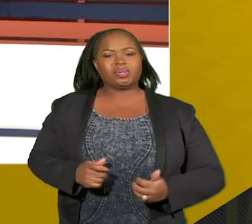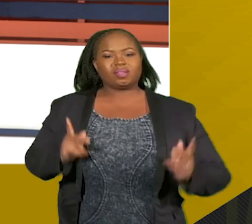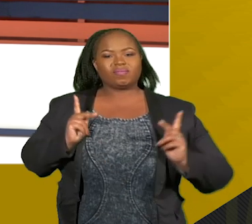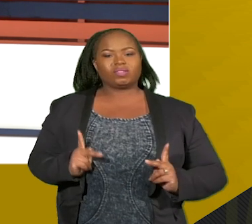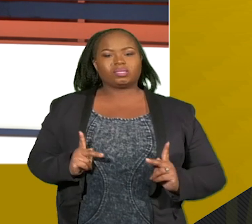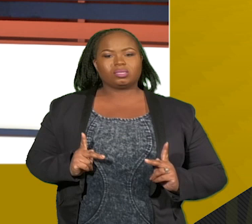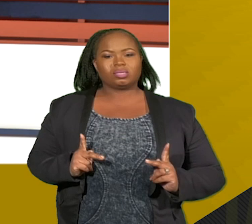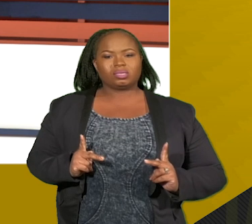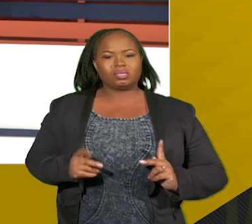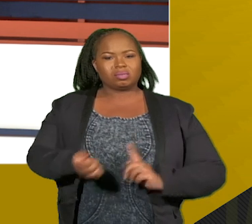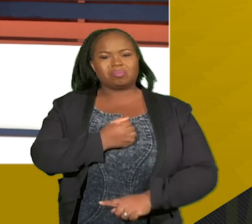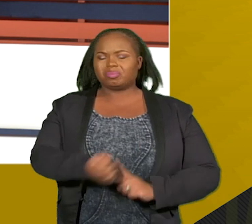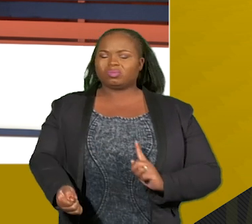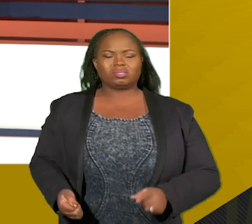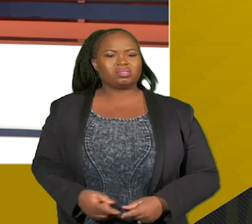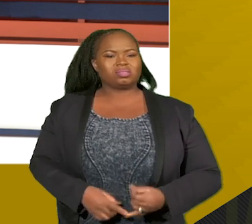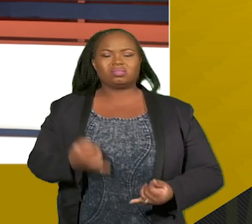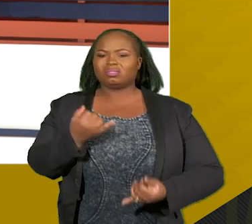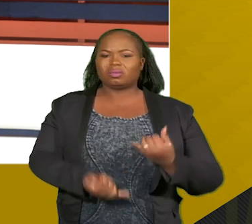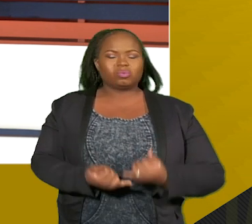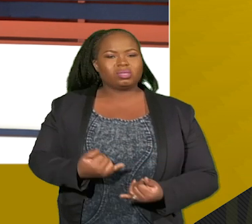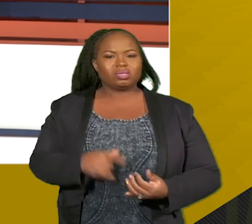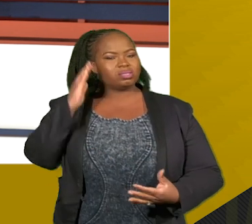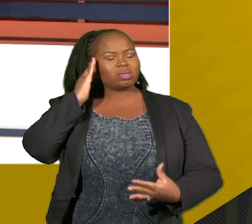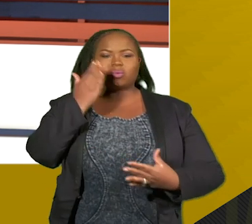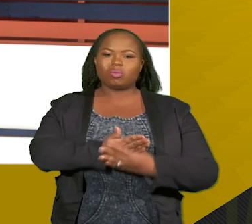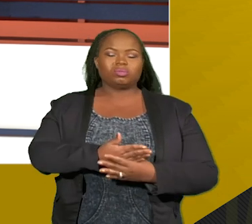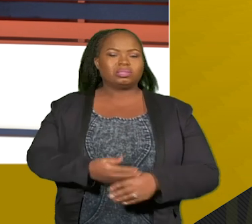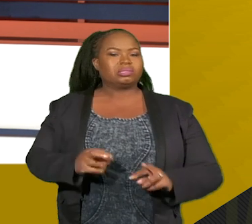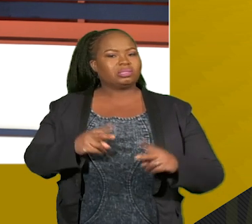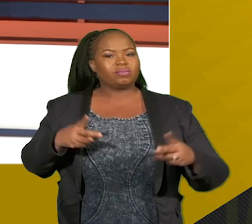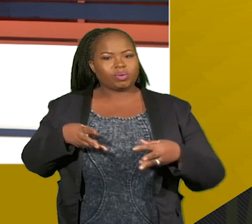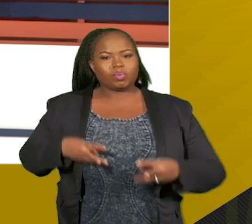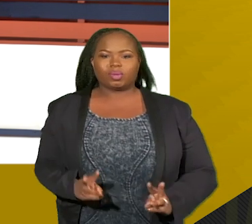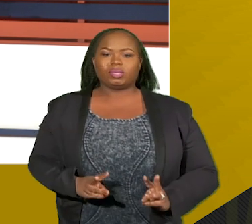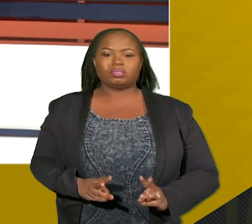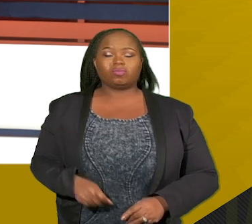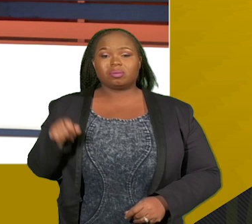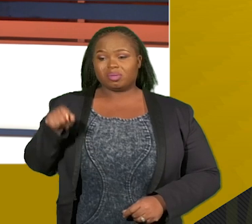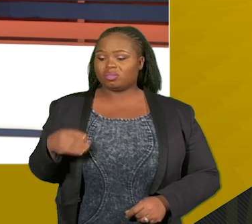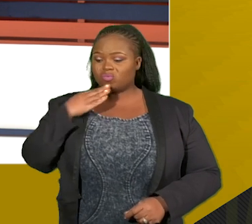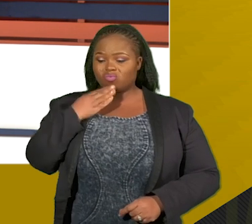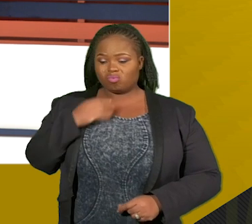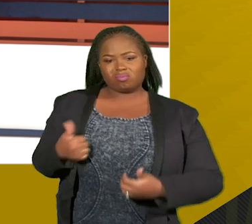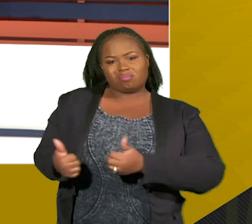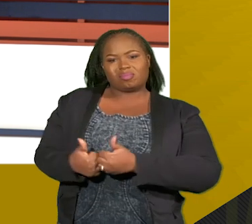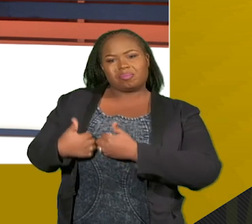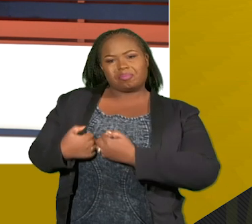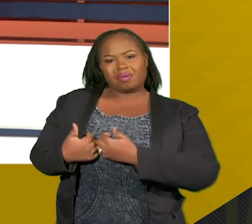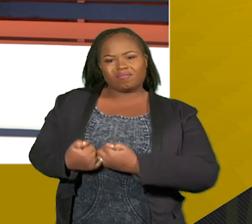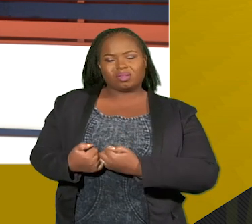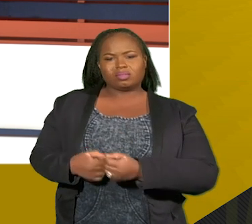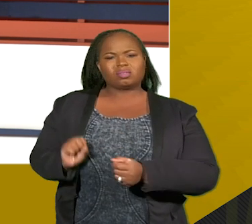physically, sexually, psychologically, in every single manner possible by a person who's supposed to be your partner, someone